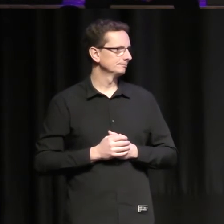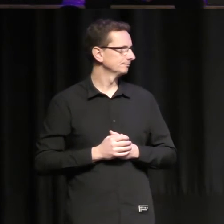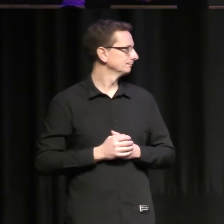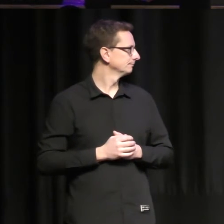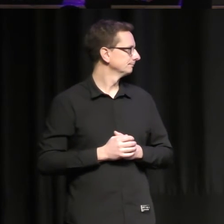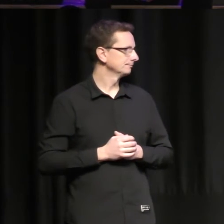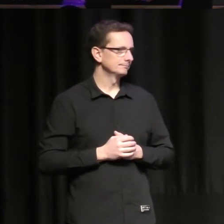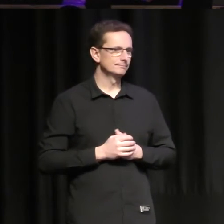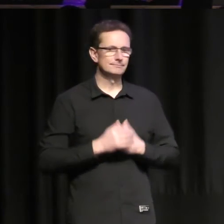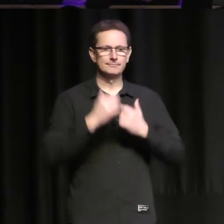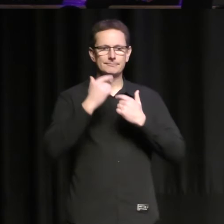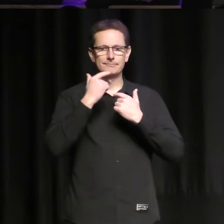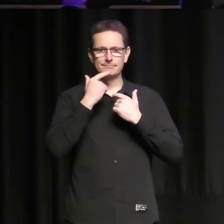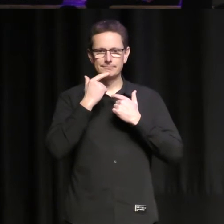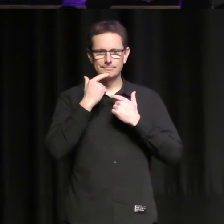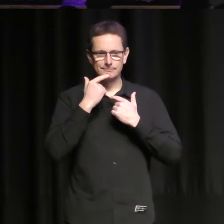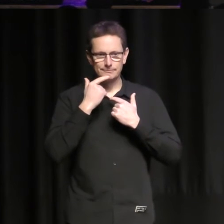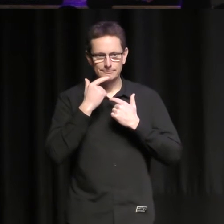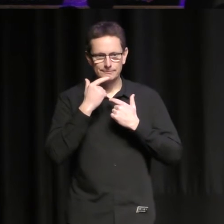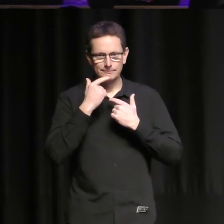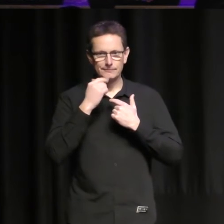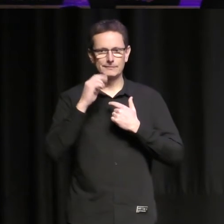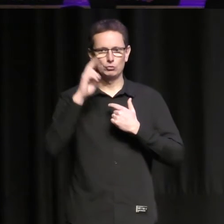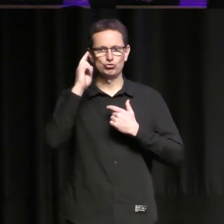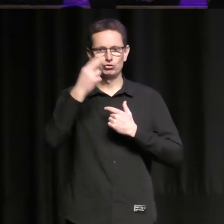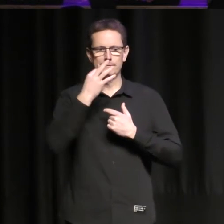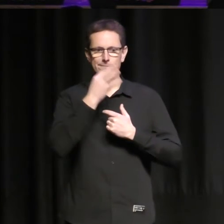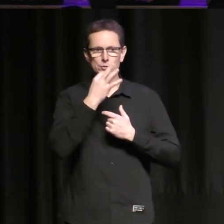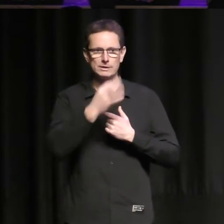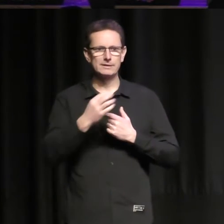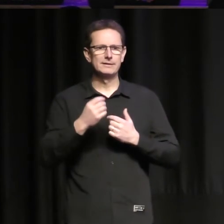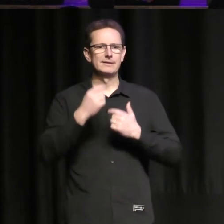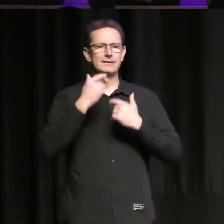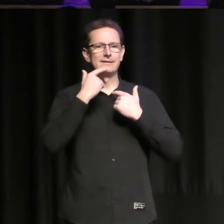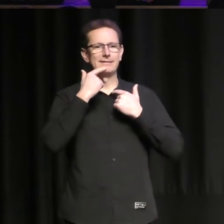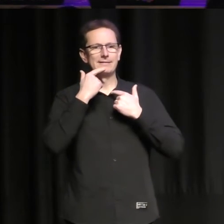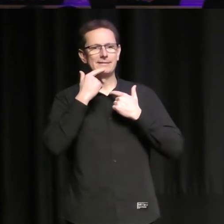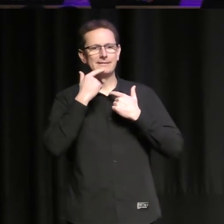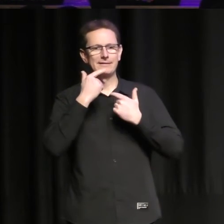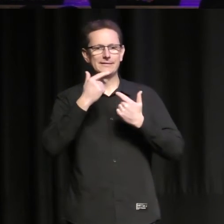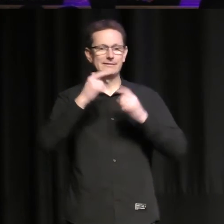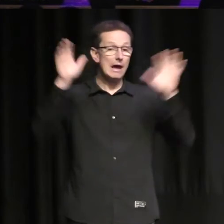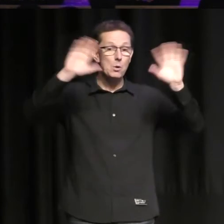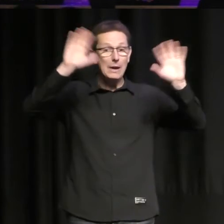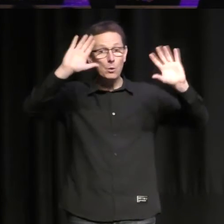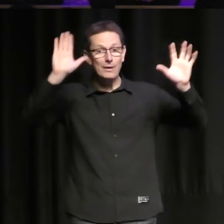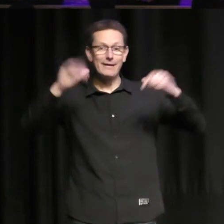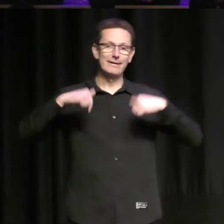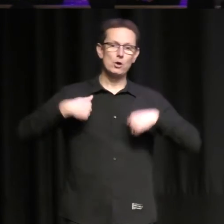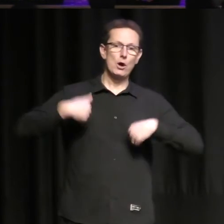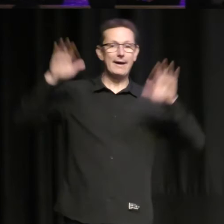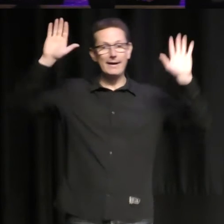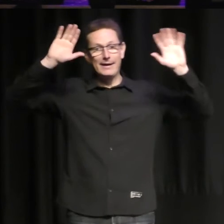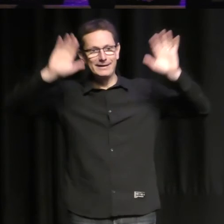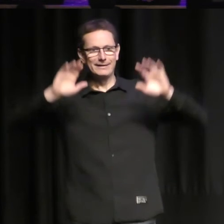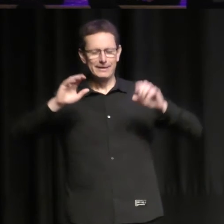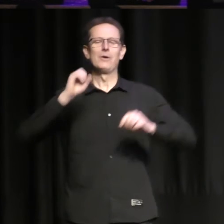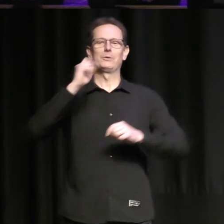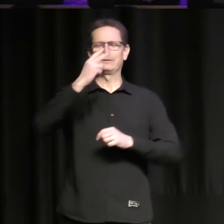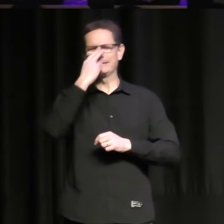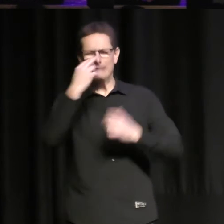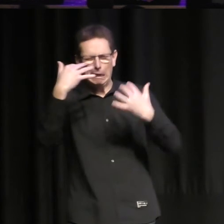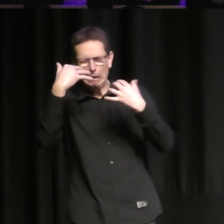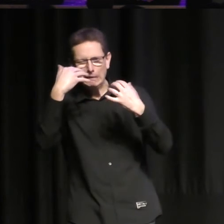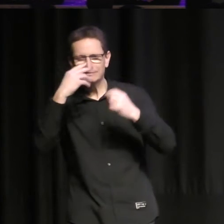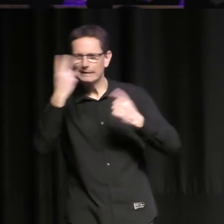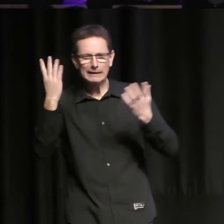Thank you for this excellent presentation. Can't see. Yes, Oh, there she is. I'm over here. Oh yeah, In great. the far back.